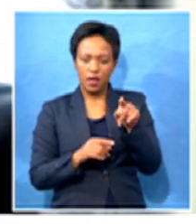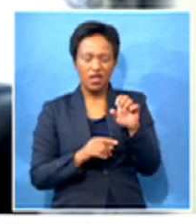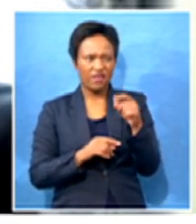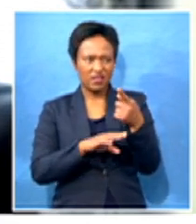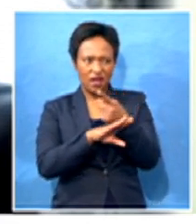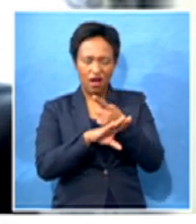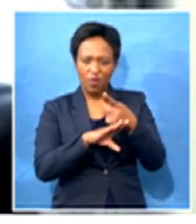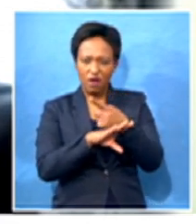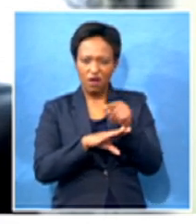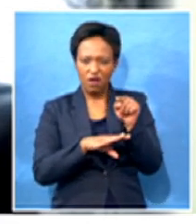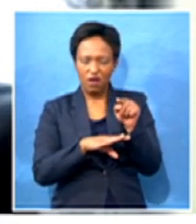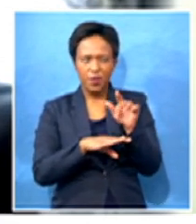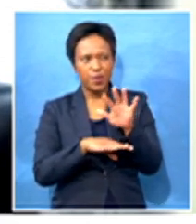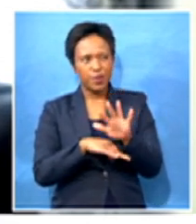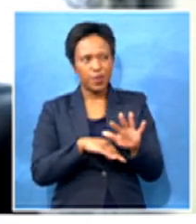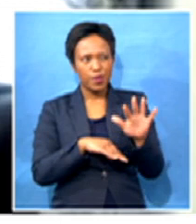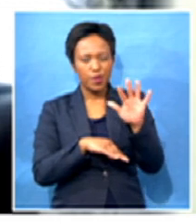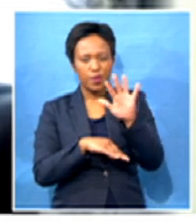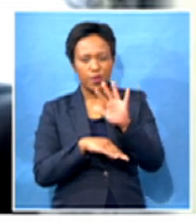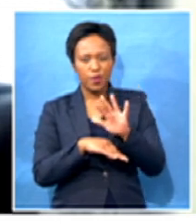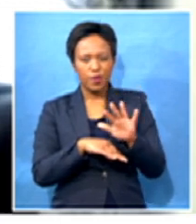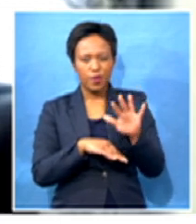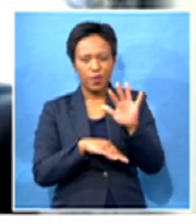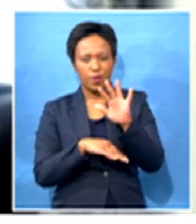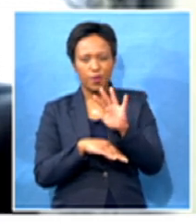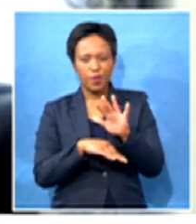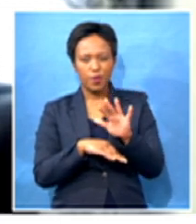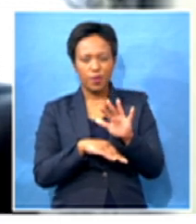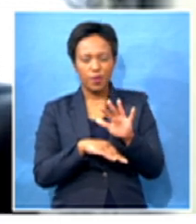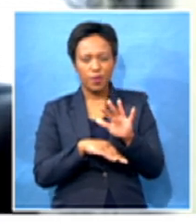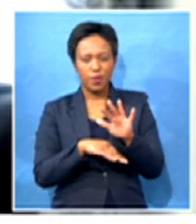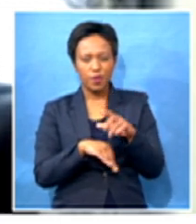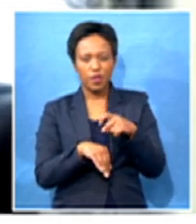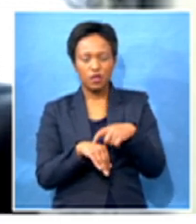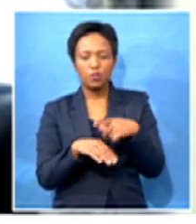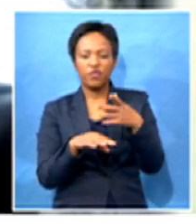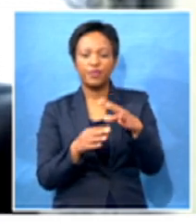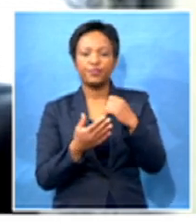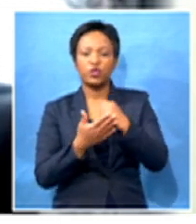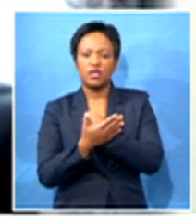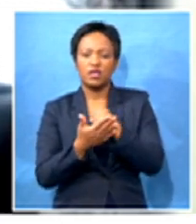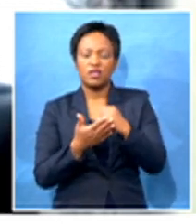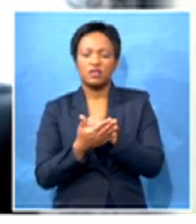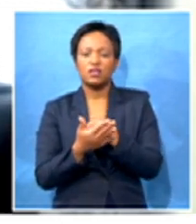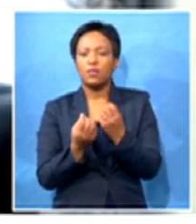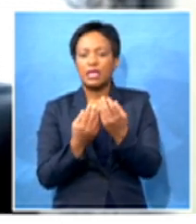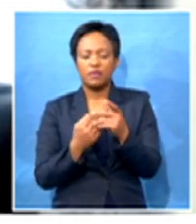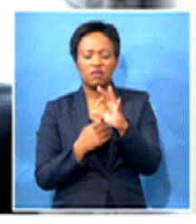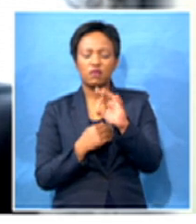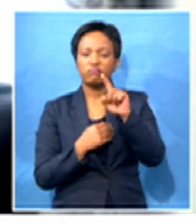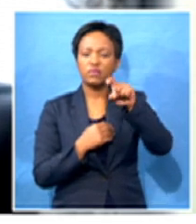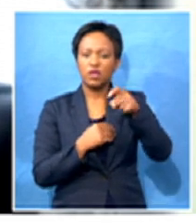first term of the. We registered about 3,000